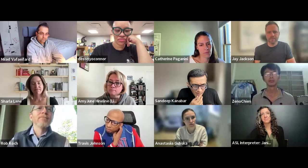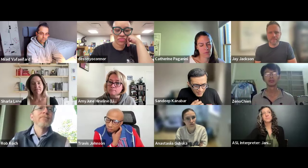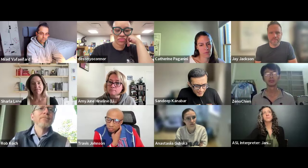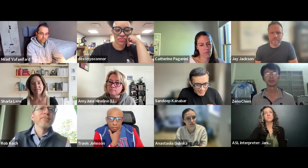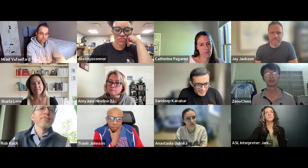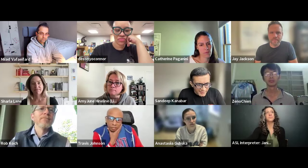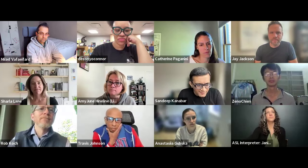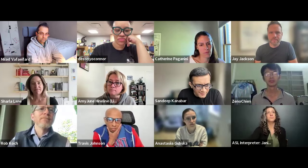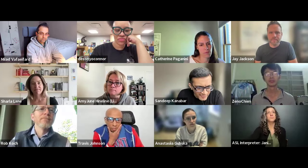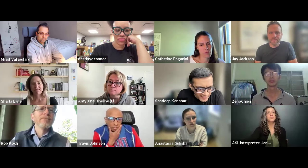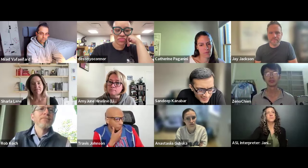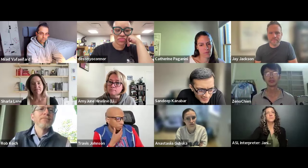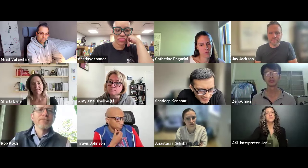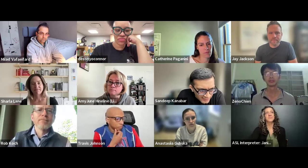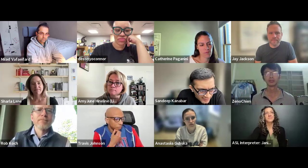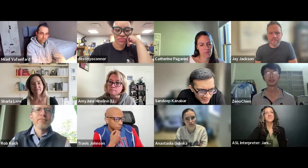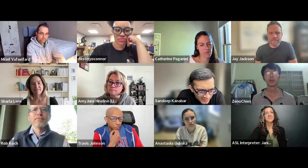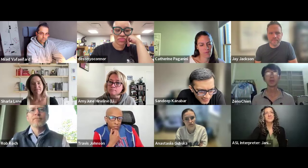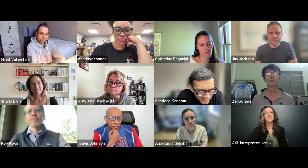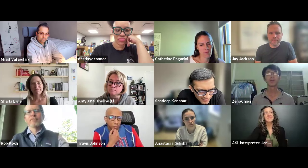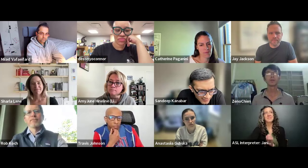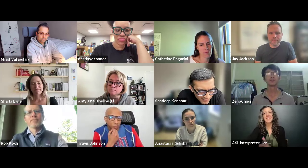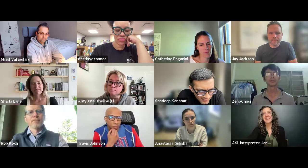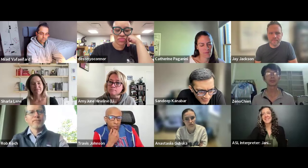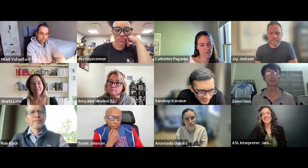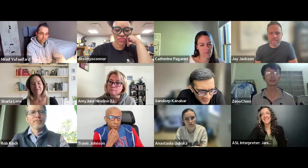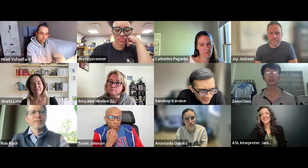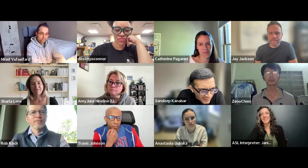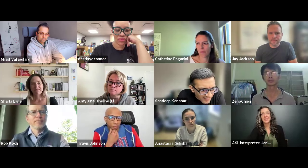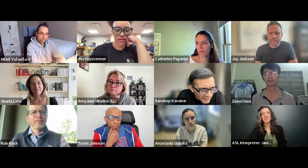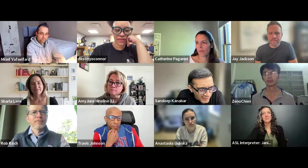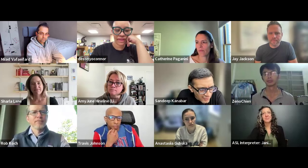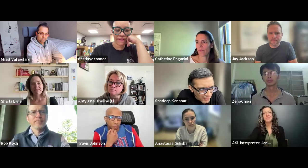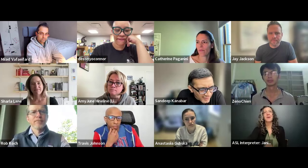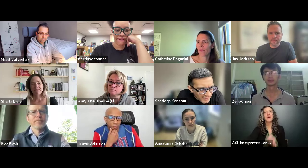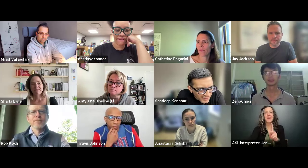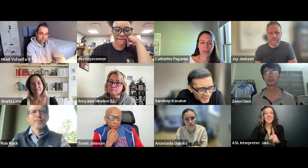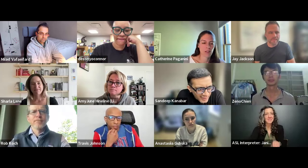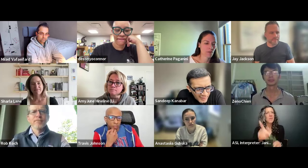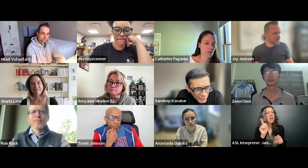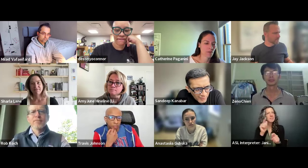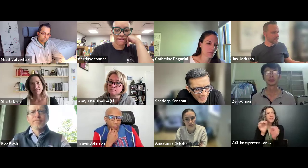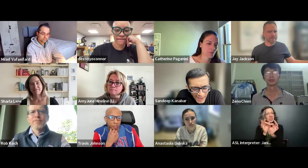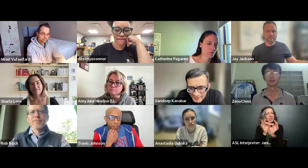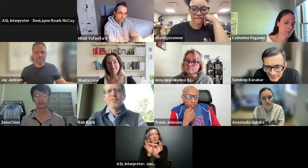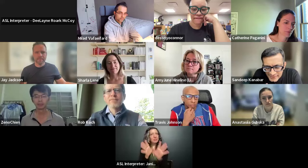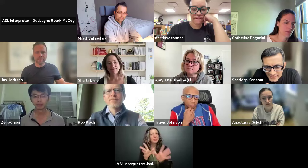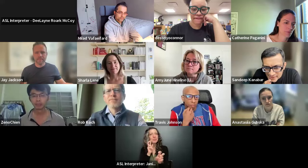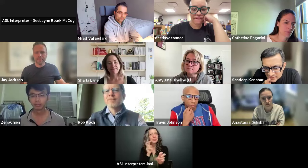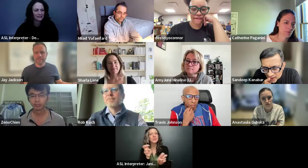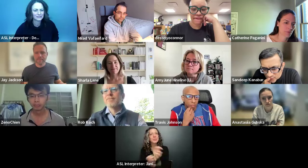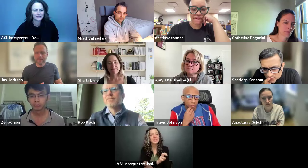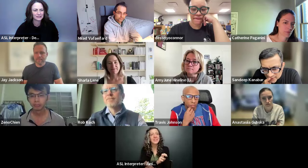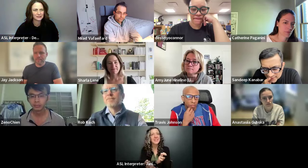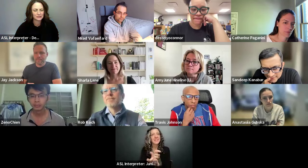Nope. And I was just trying to type to you and having a hard time doing that. So sorry. It's time to switch anyhow. I think he's